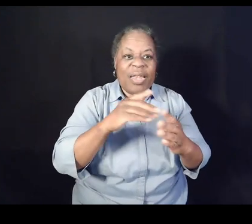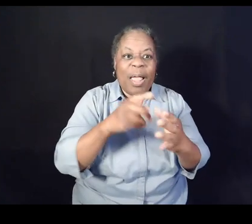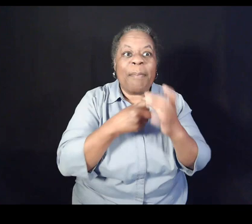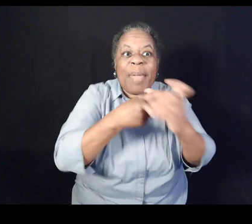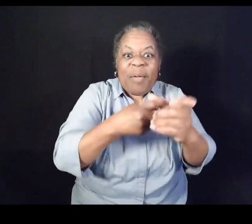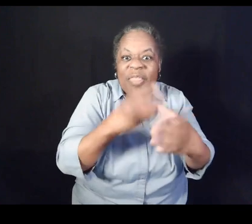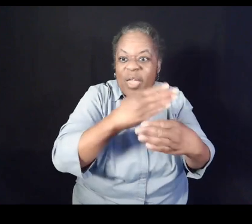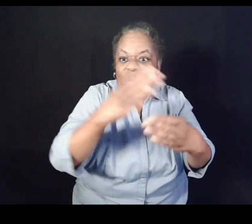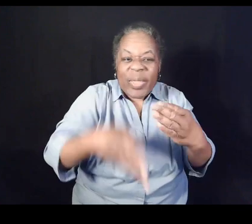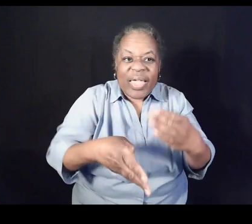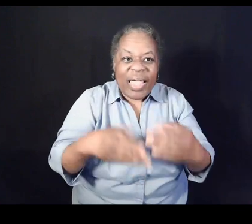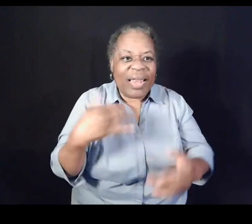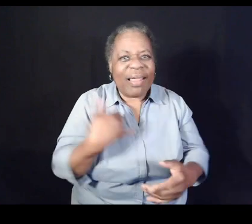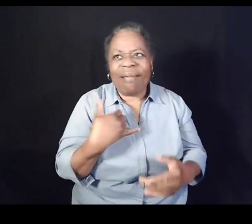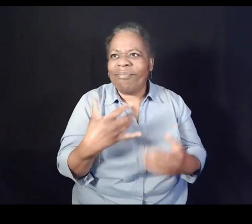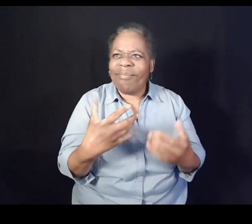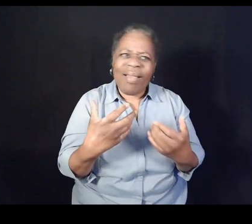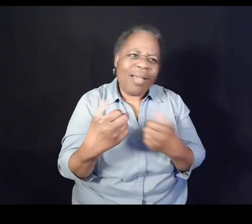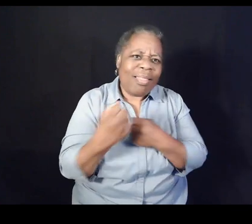I love when that happens.